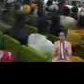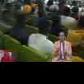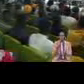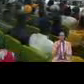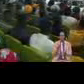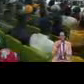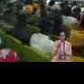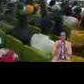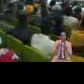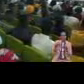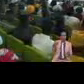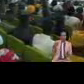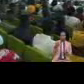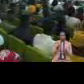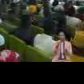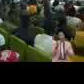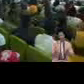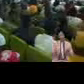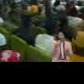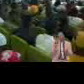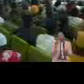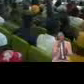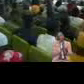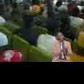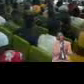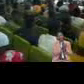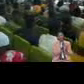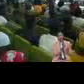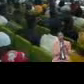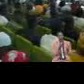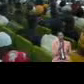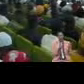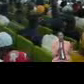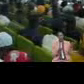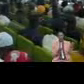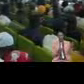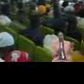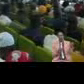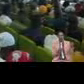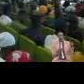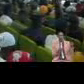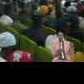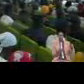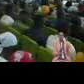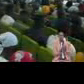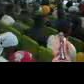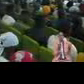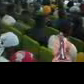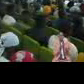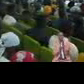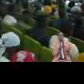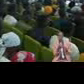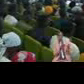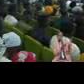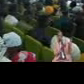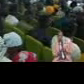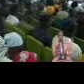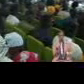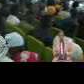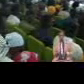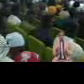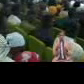before, and you couldn't, because there's a law operating in your life, the law of sin and death. But